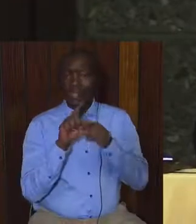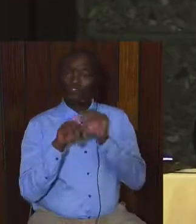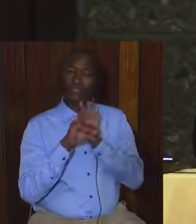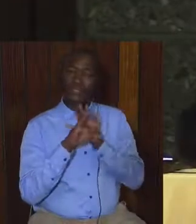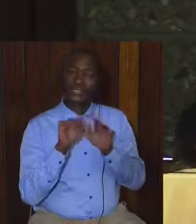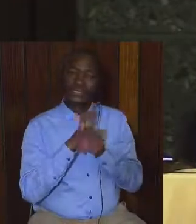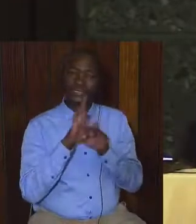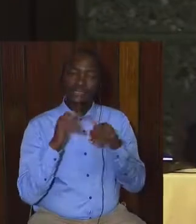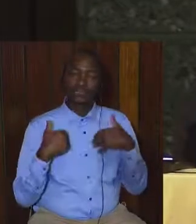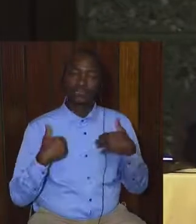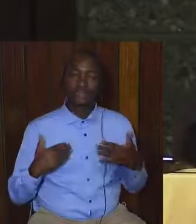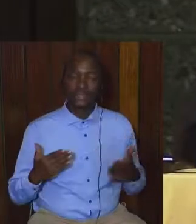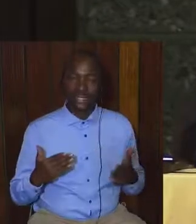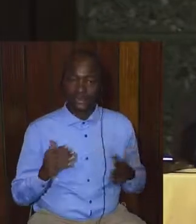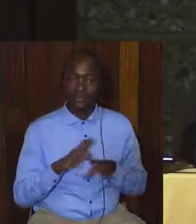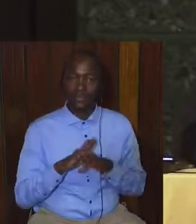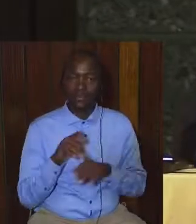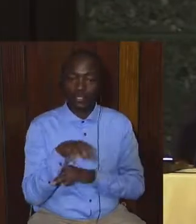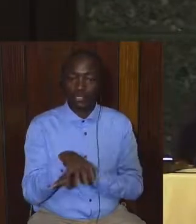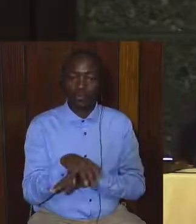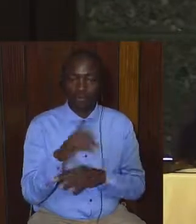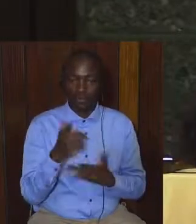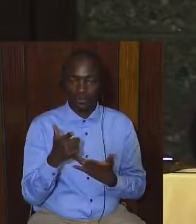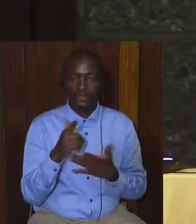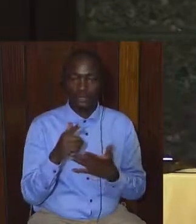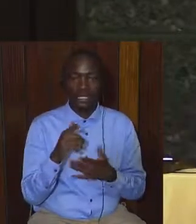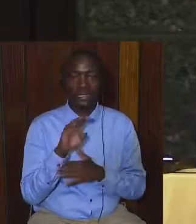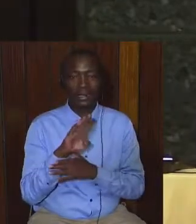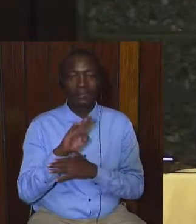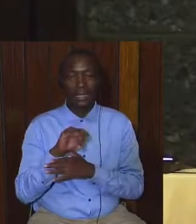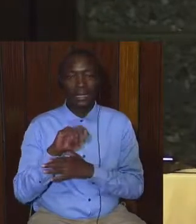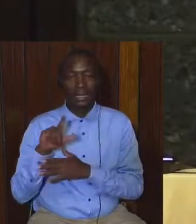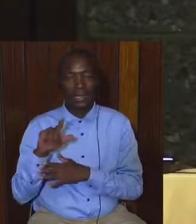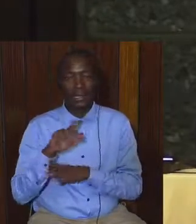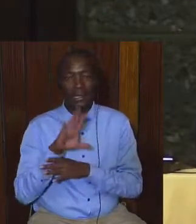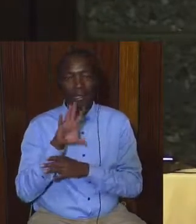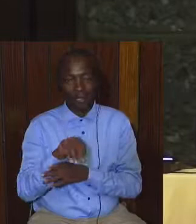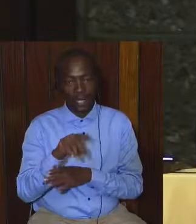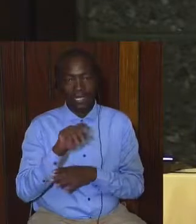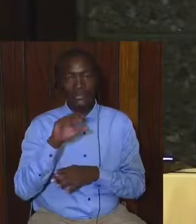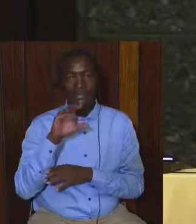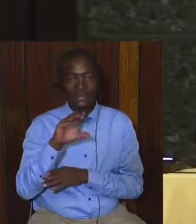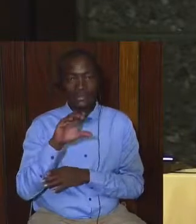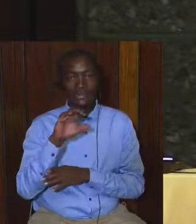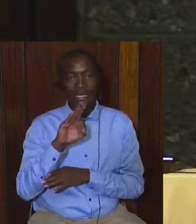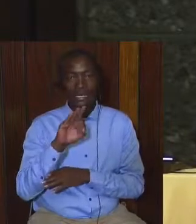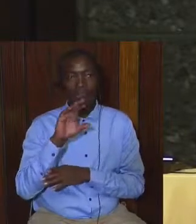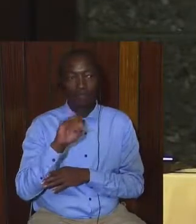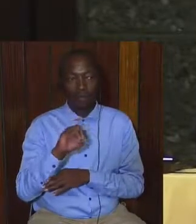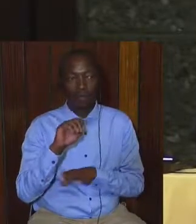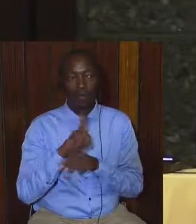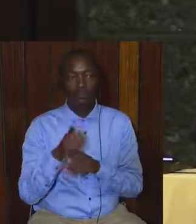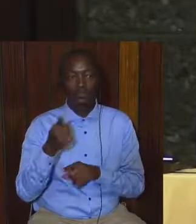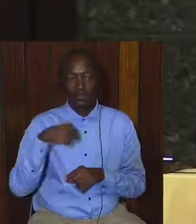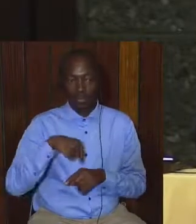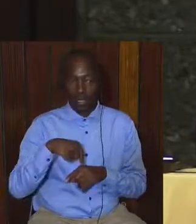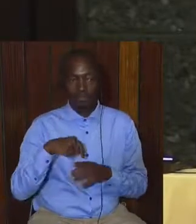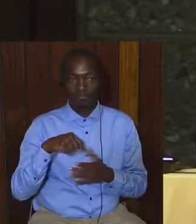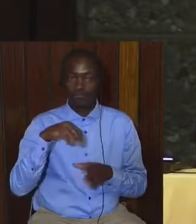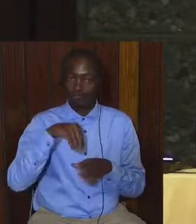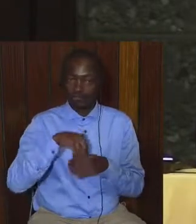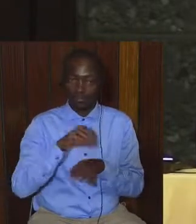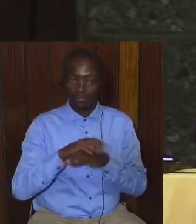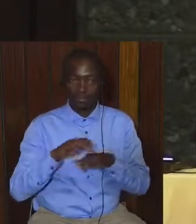we're starting with the Provincial Appropriation Bill. I will ask the CFO to join me here on the stage,